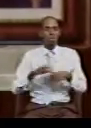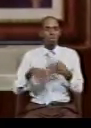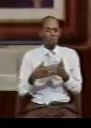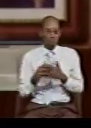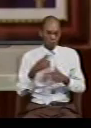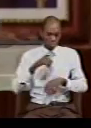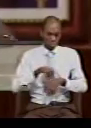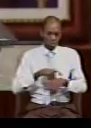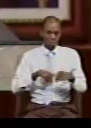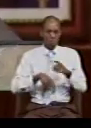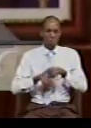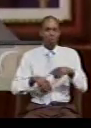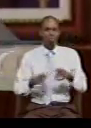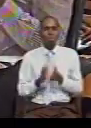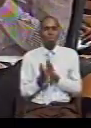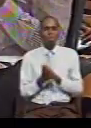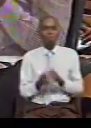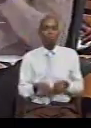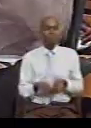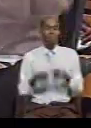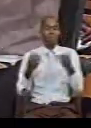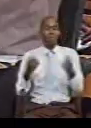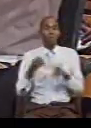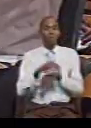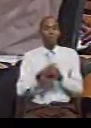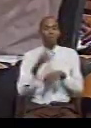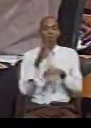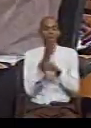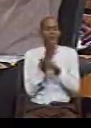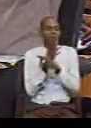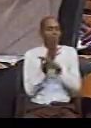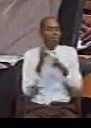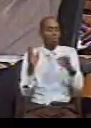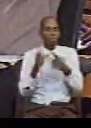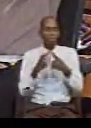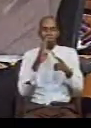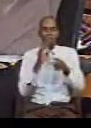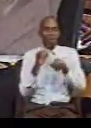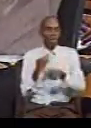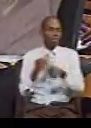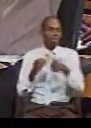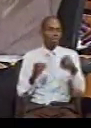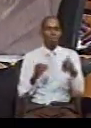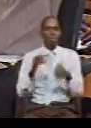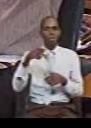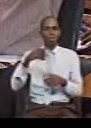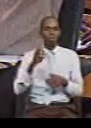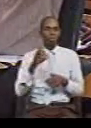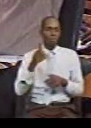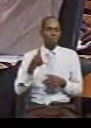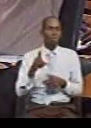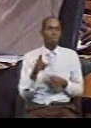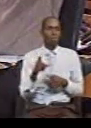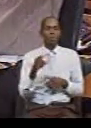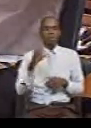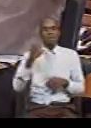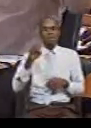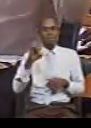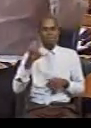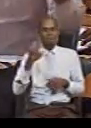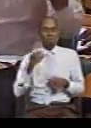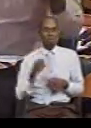Tonight, you're free to be another Paul. You're free to be another Silas. Power has